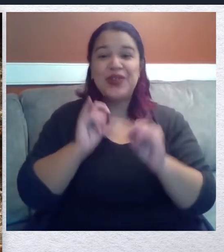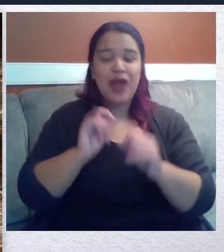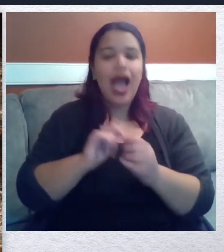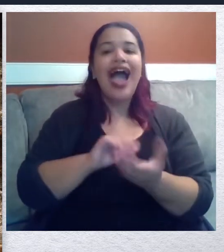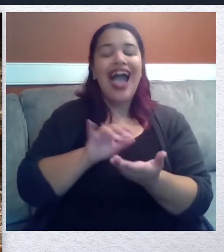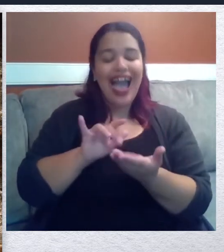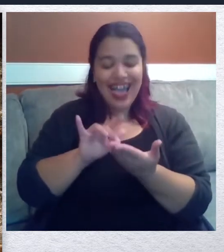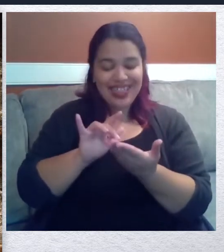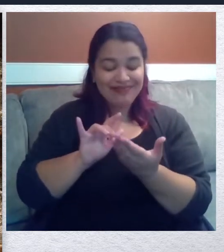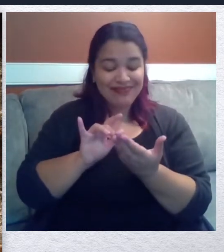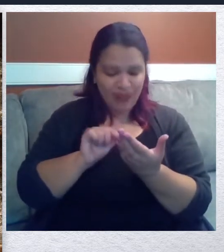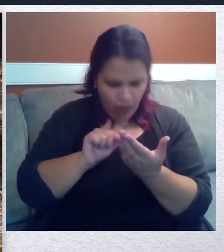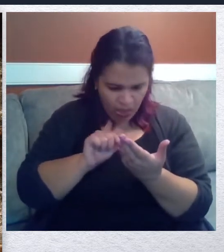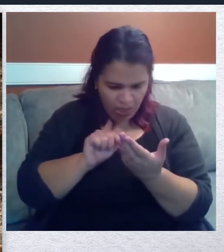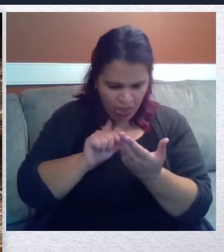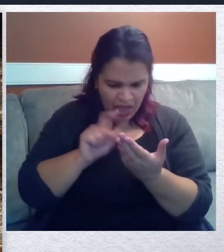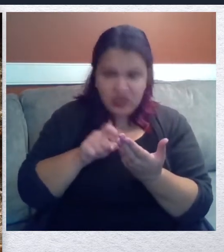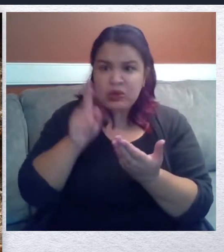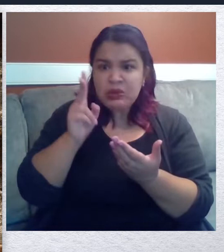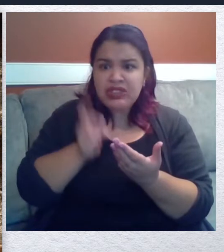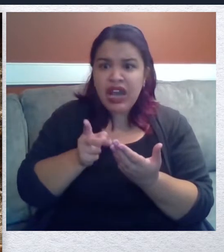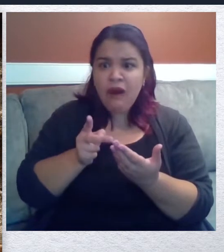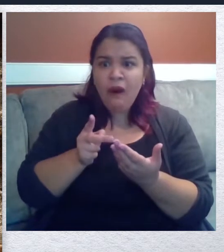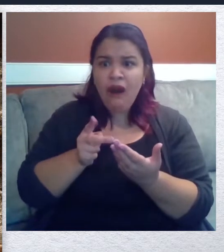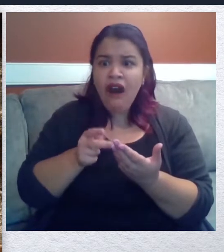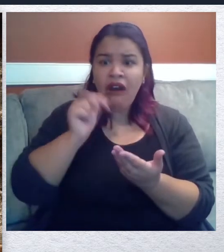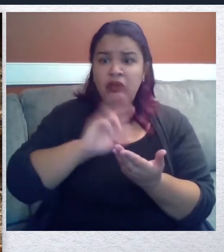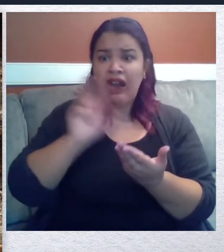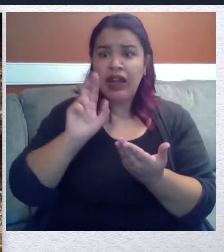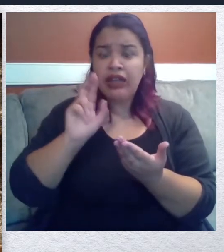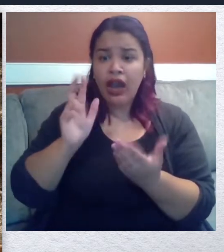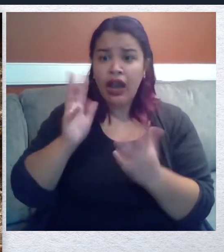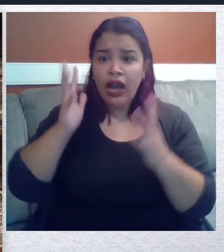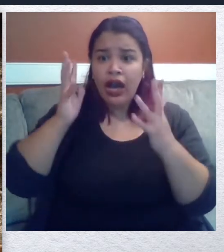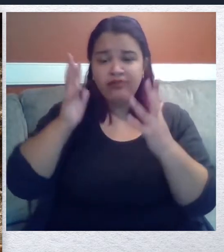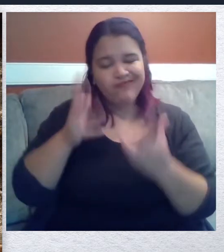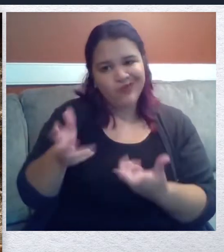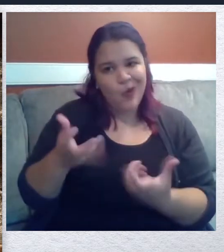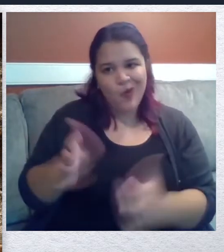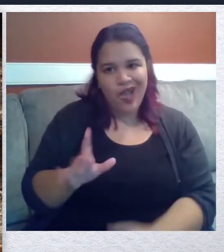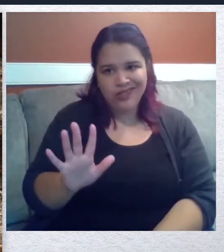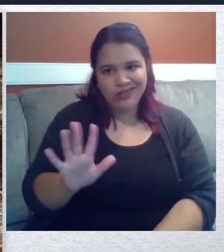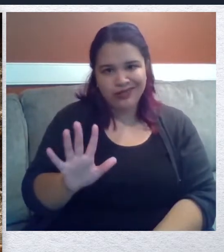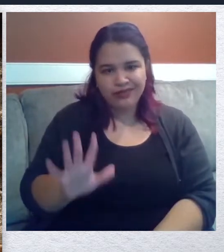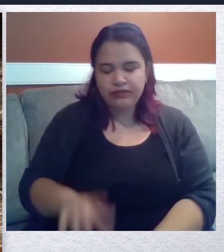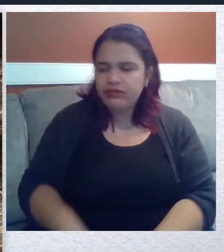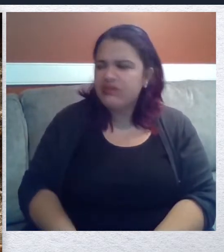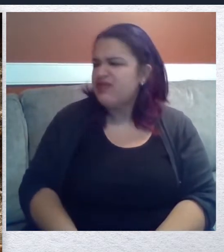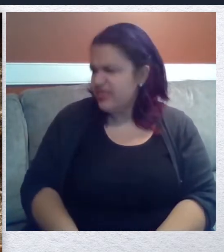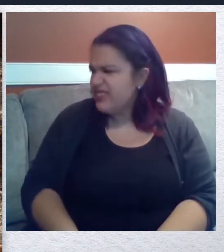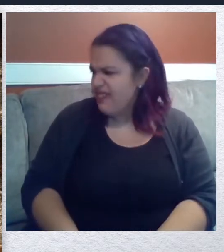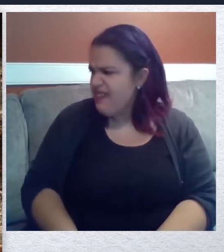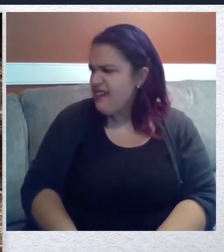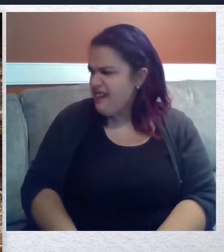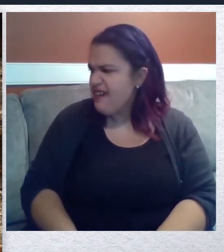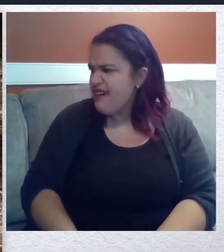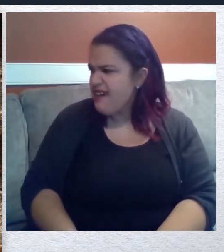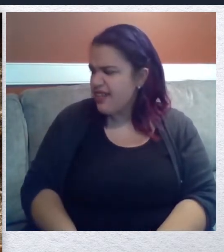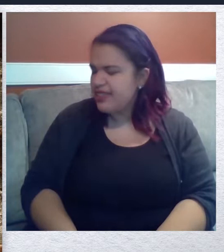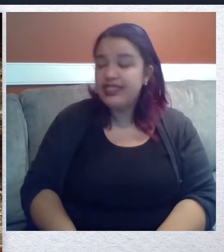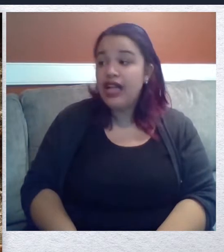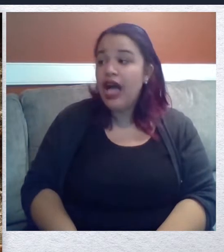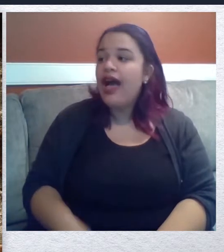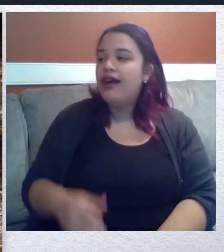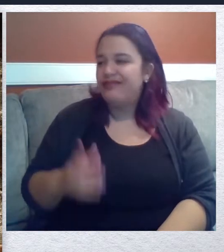Great points, Dennis. And speaking of being prepared, I want to talk a little about making sure your environment is set